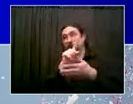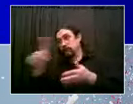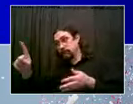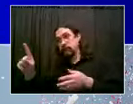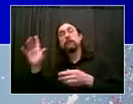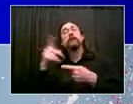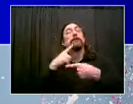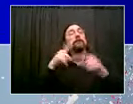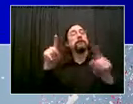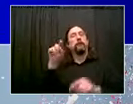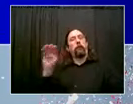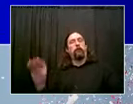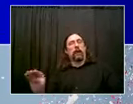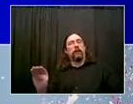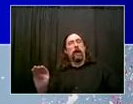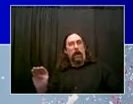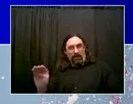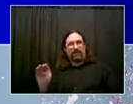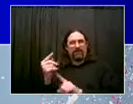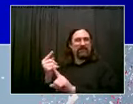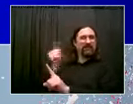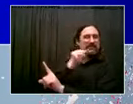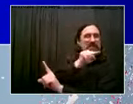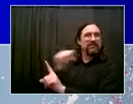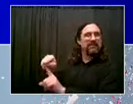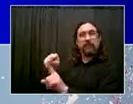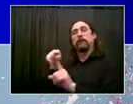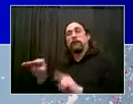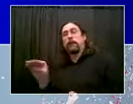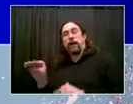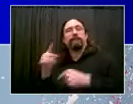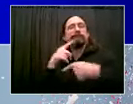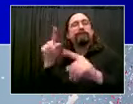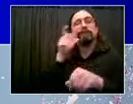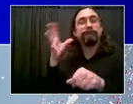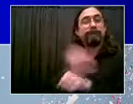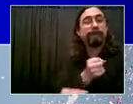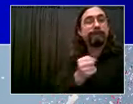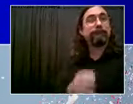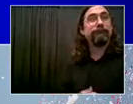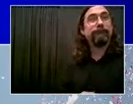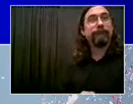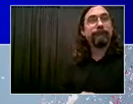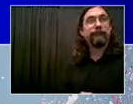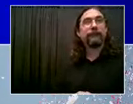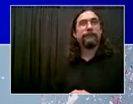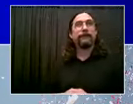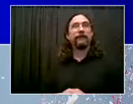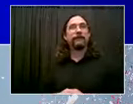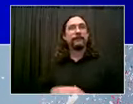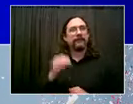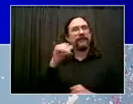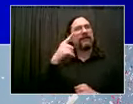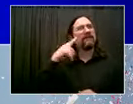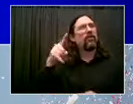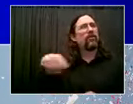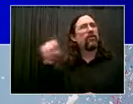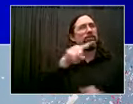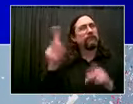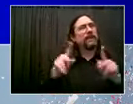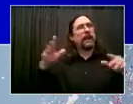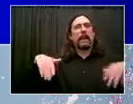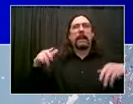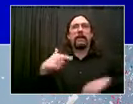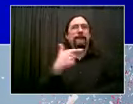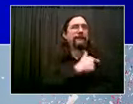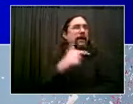qualifies. Anyone who goes to one of those sites, gets newly vaccinated qualifies, you opt in when you go and get your